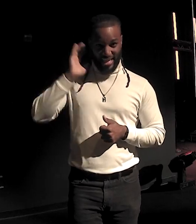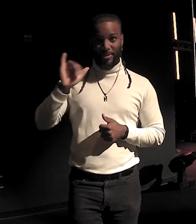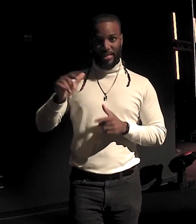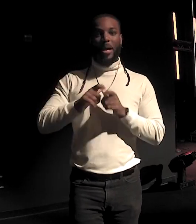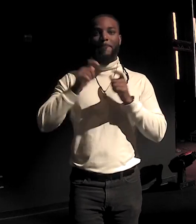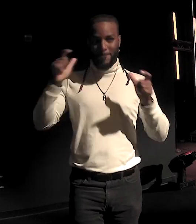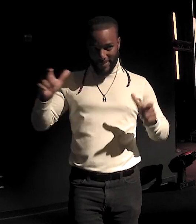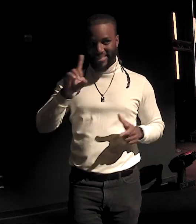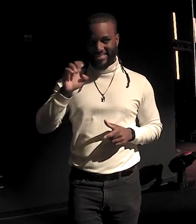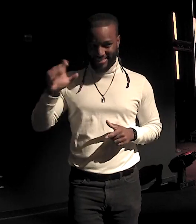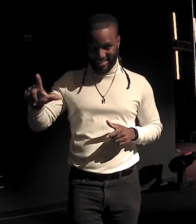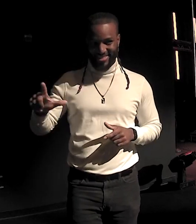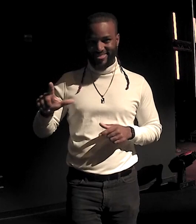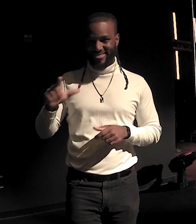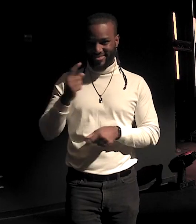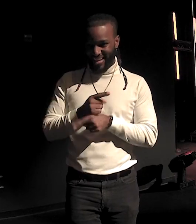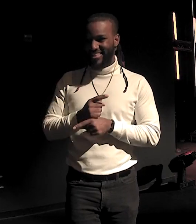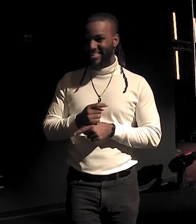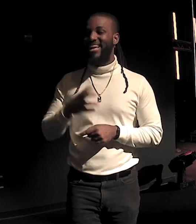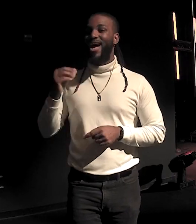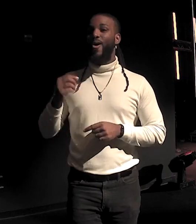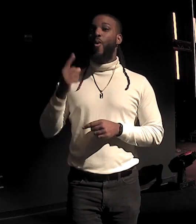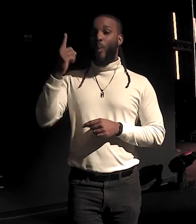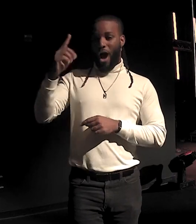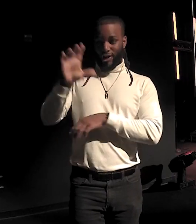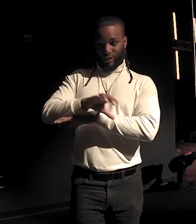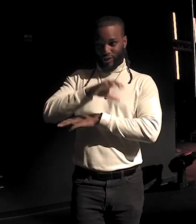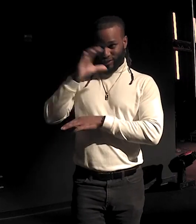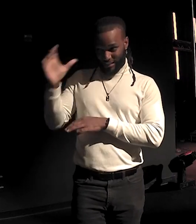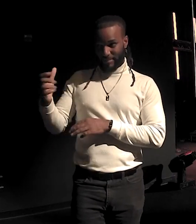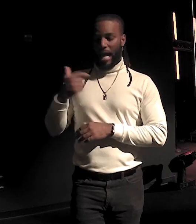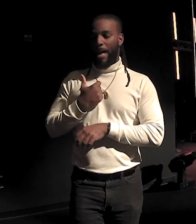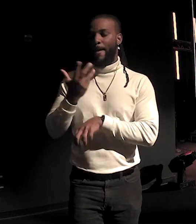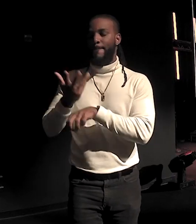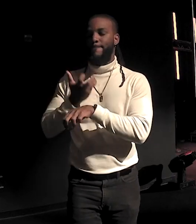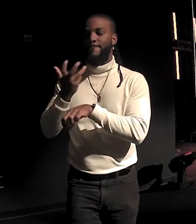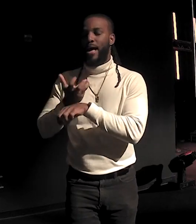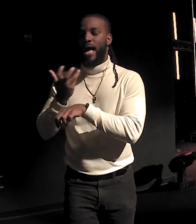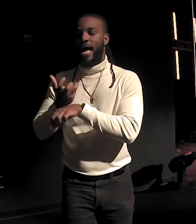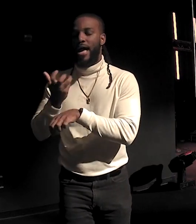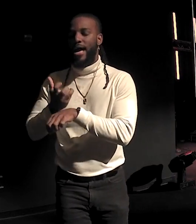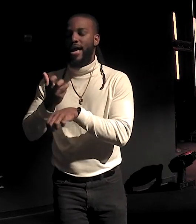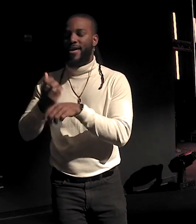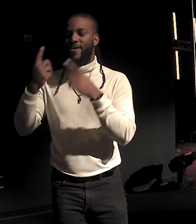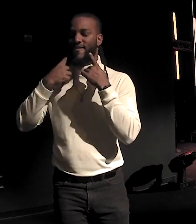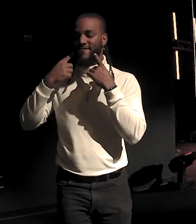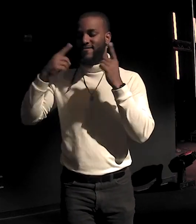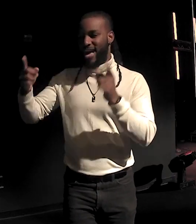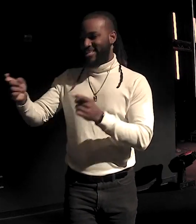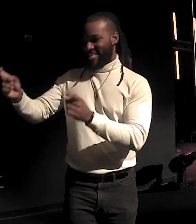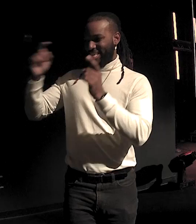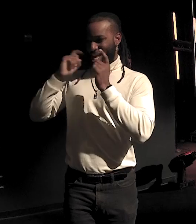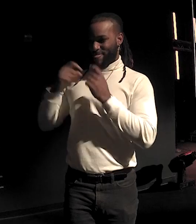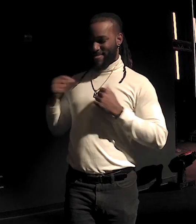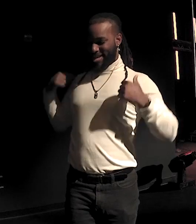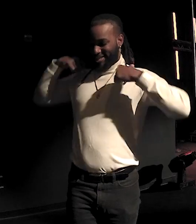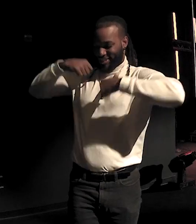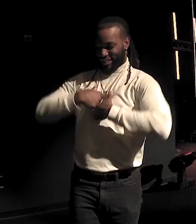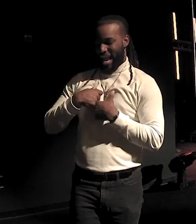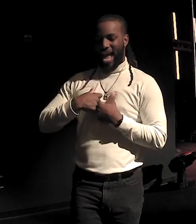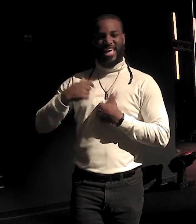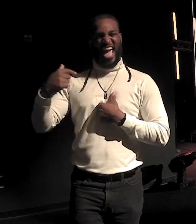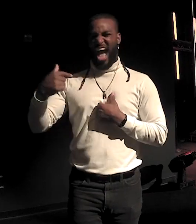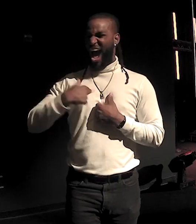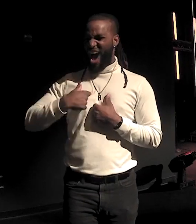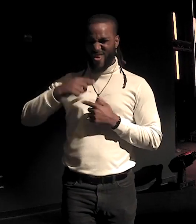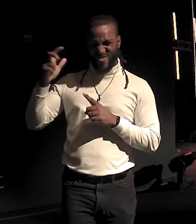like a big deal at one point. And one Christmas, I had been begging for it, and finally I got my starter jacket, and I was